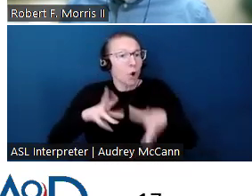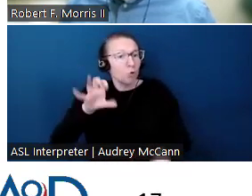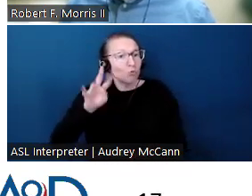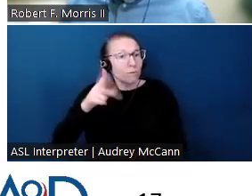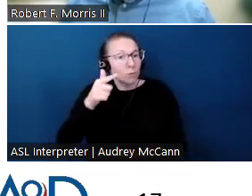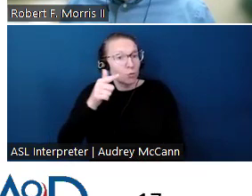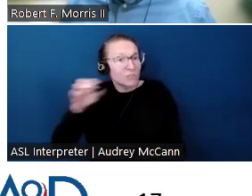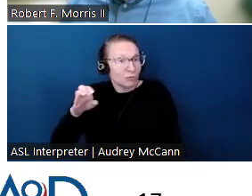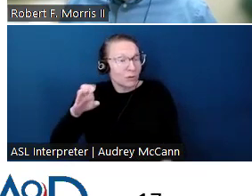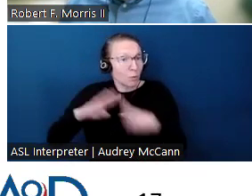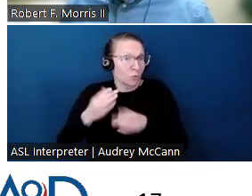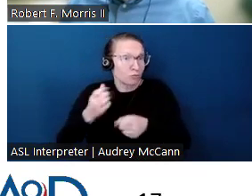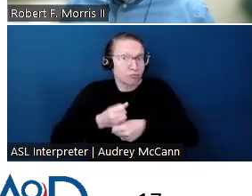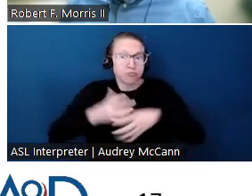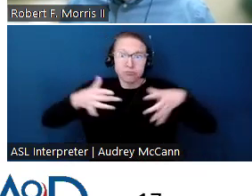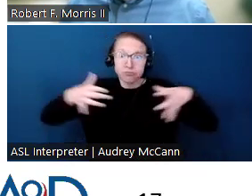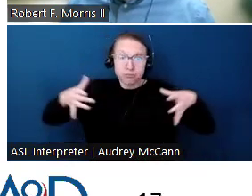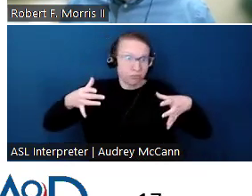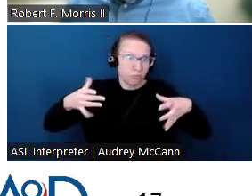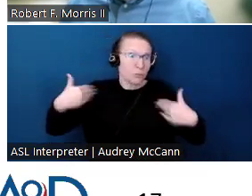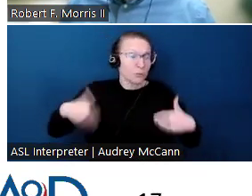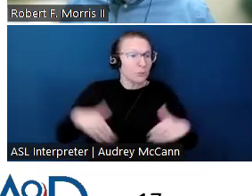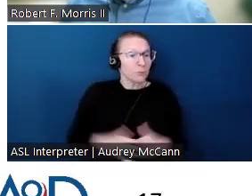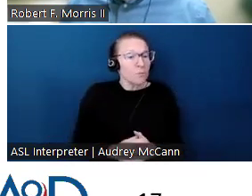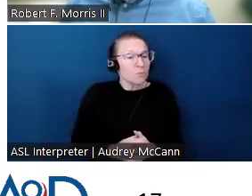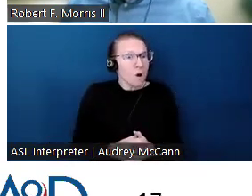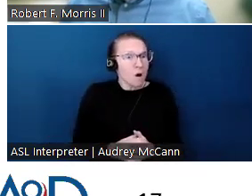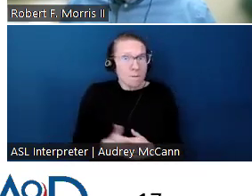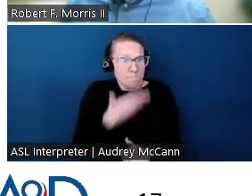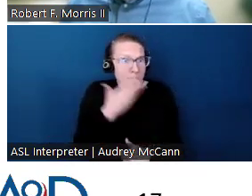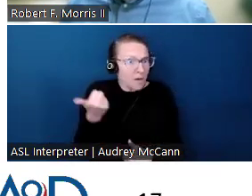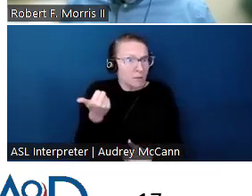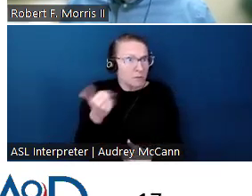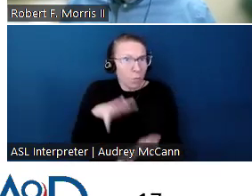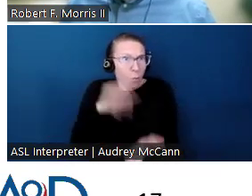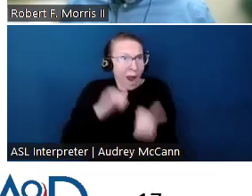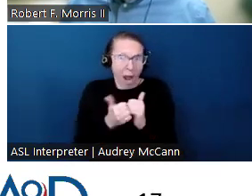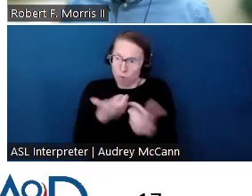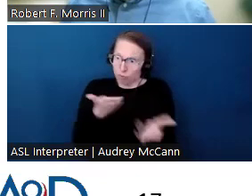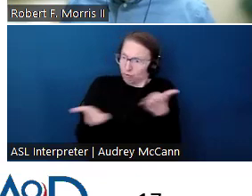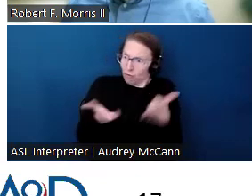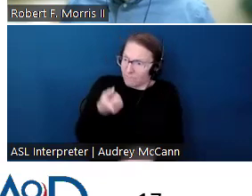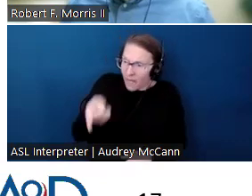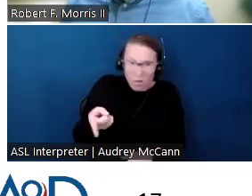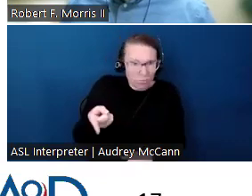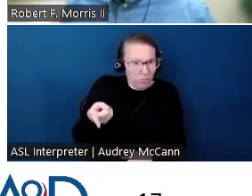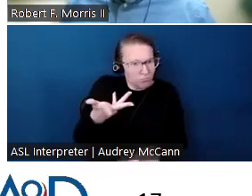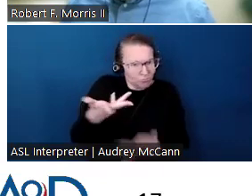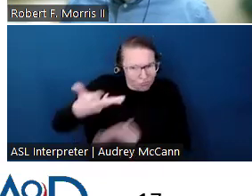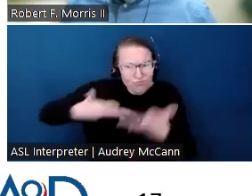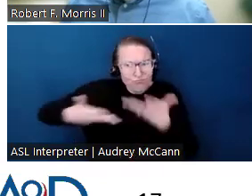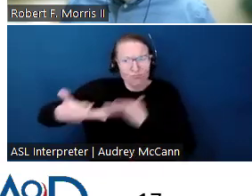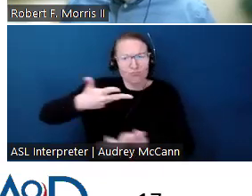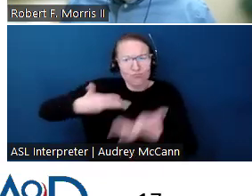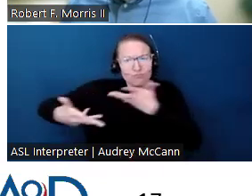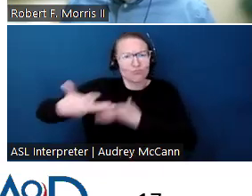increasing exponentially, and the best way to learn how to serve them is to spend